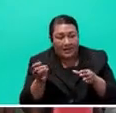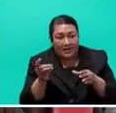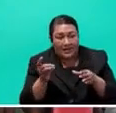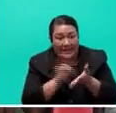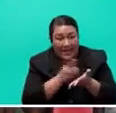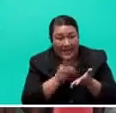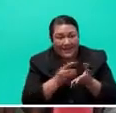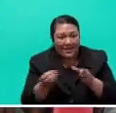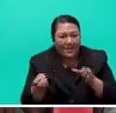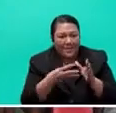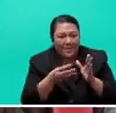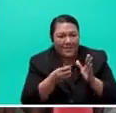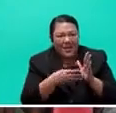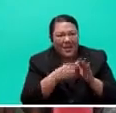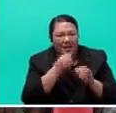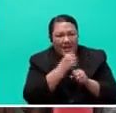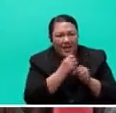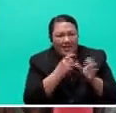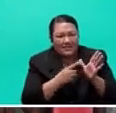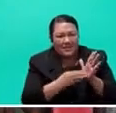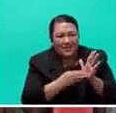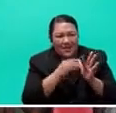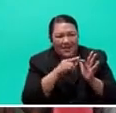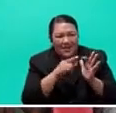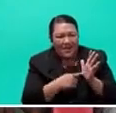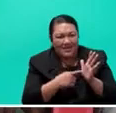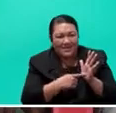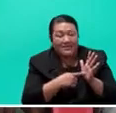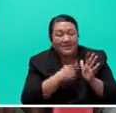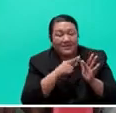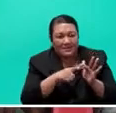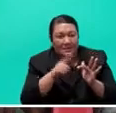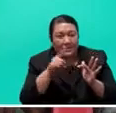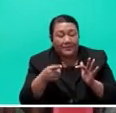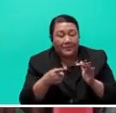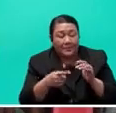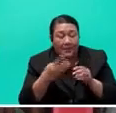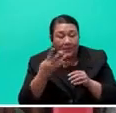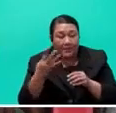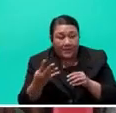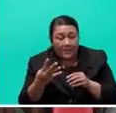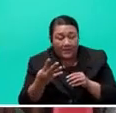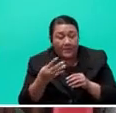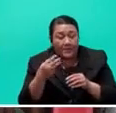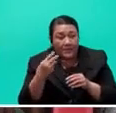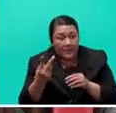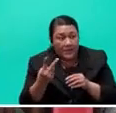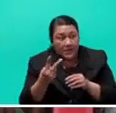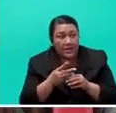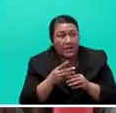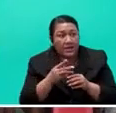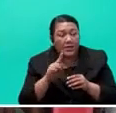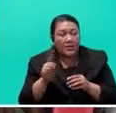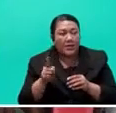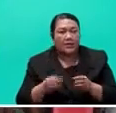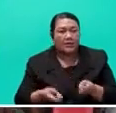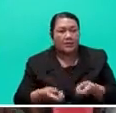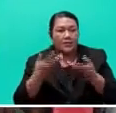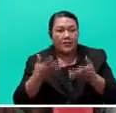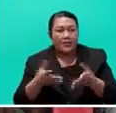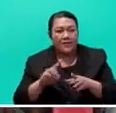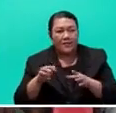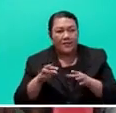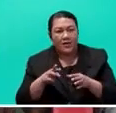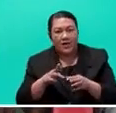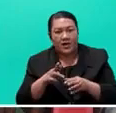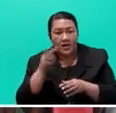used throughout the bill. Clause 3 of the bill provides that the objectives of the bill are to provide for the